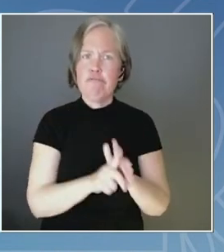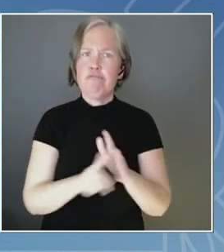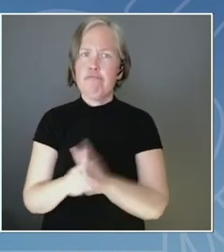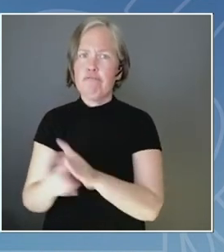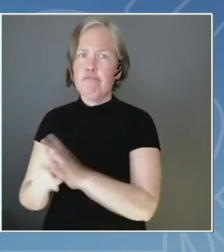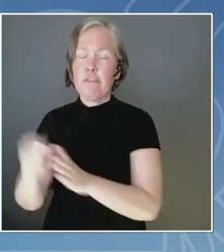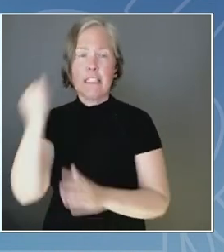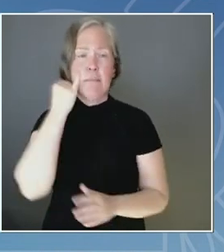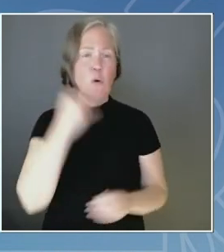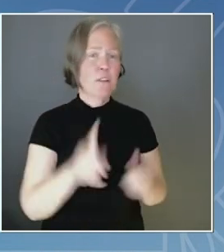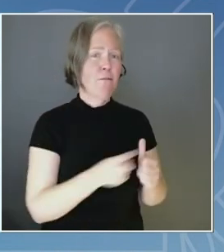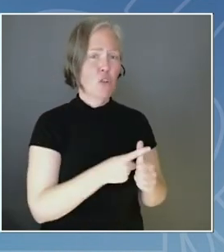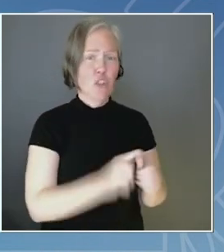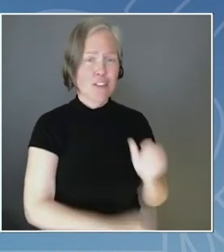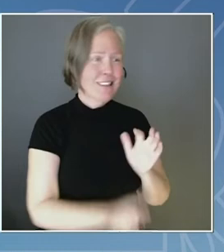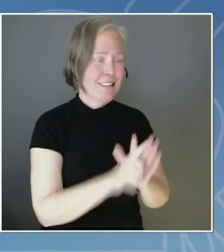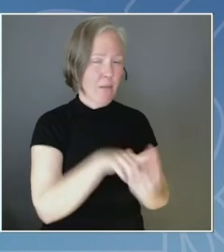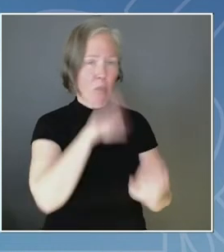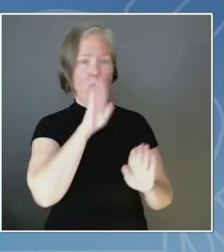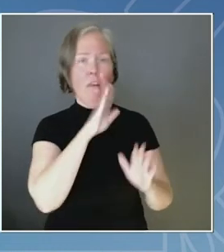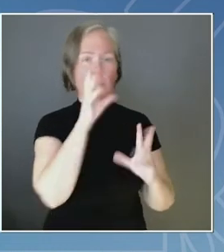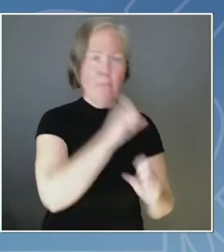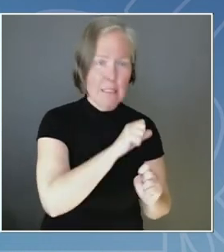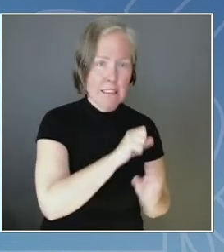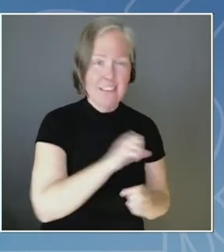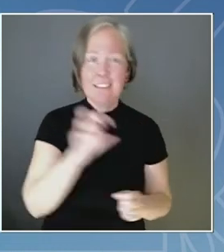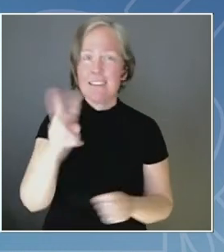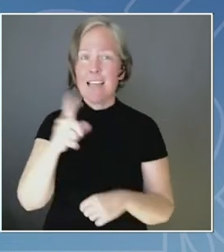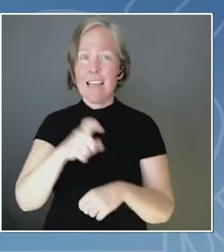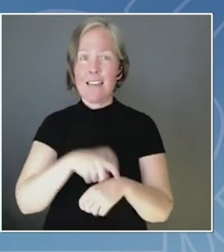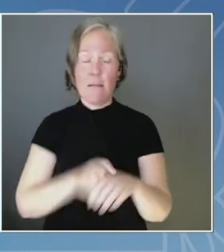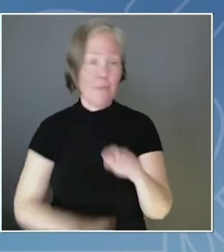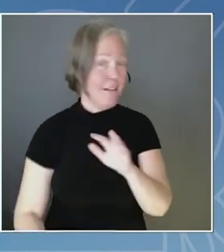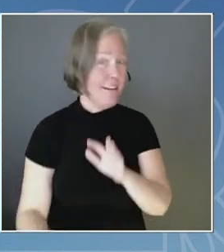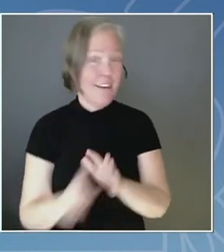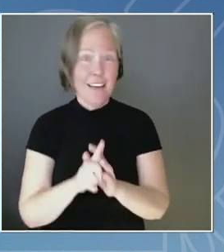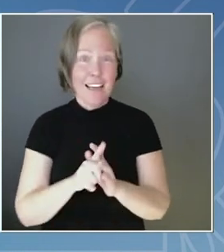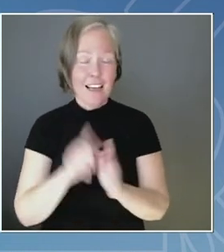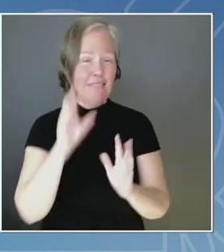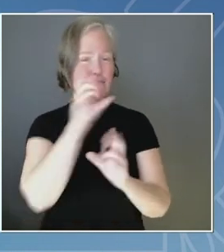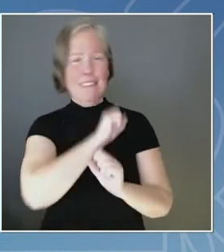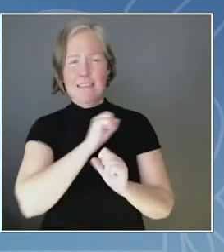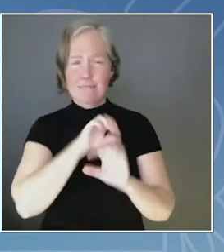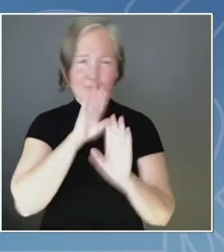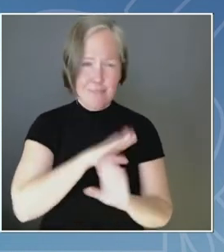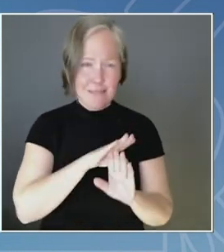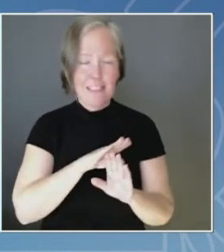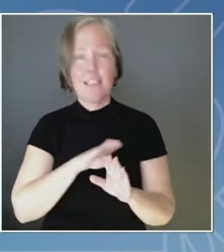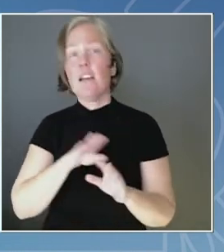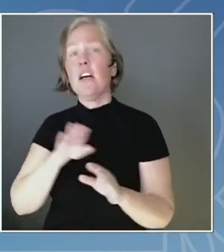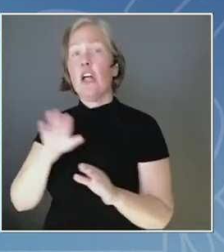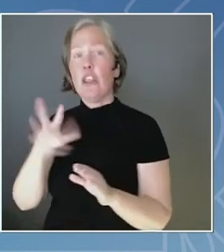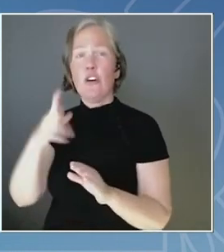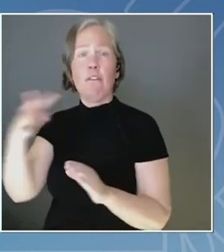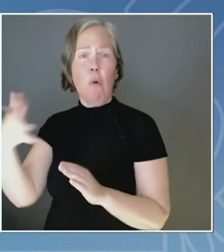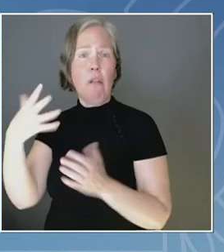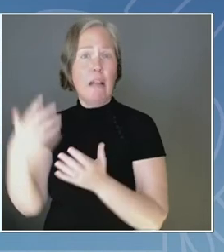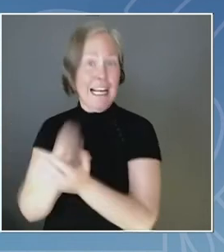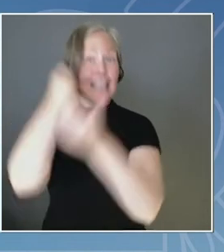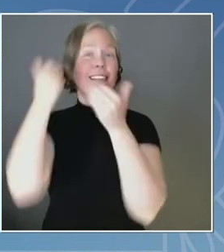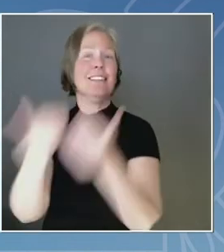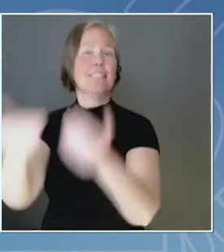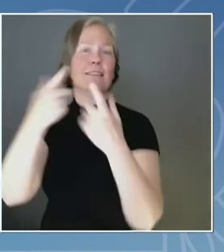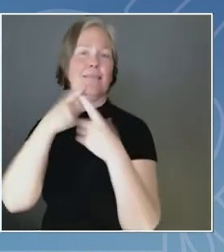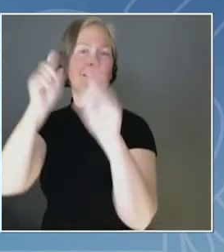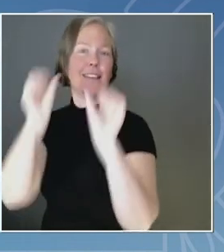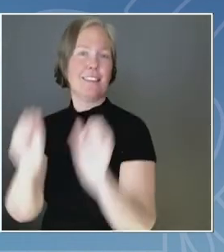second time. And in many places around the world, you have one chance. You better be in a great shape